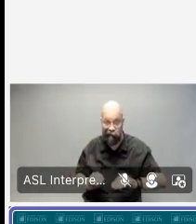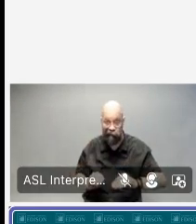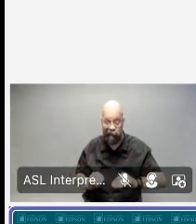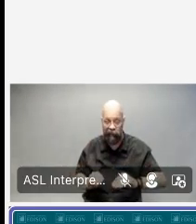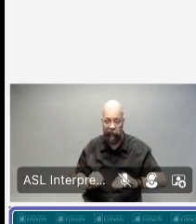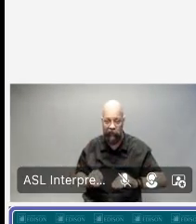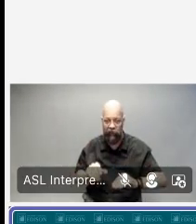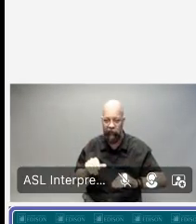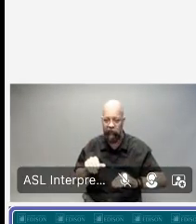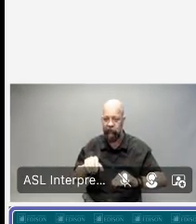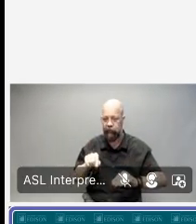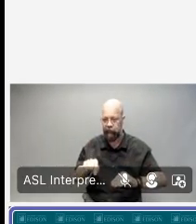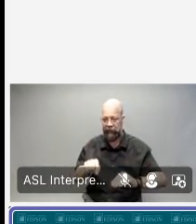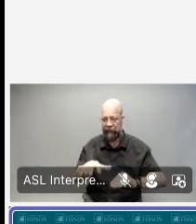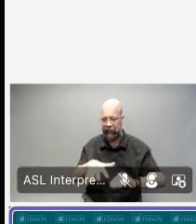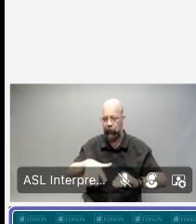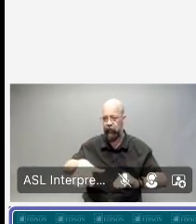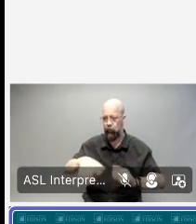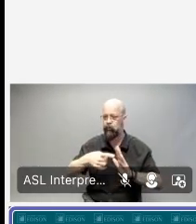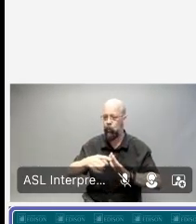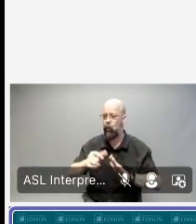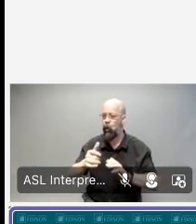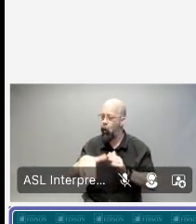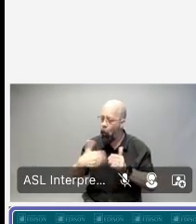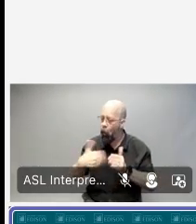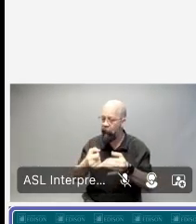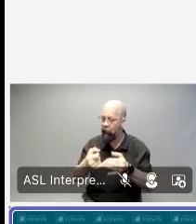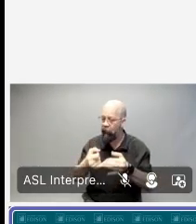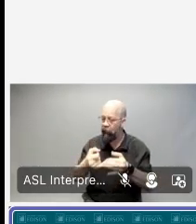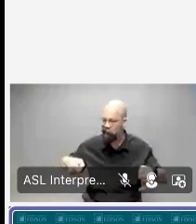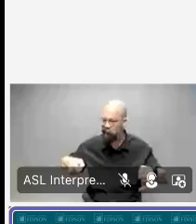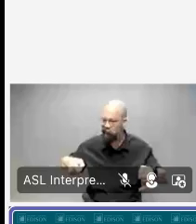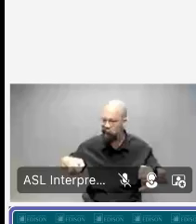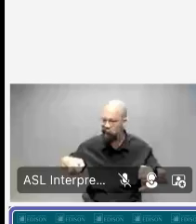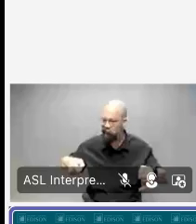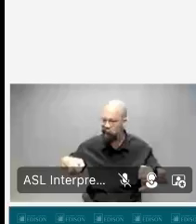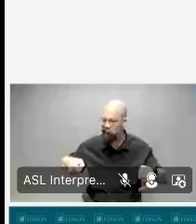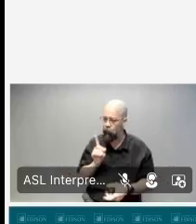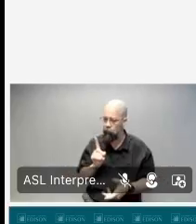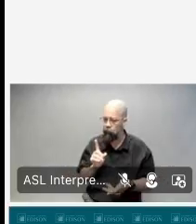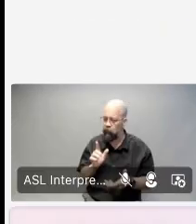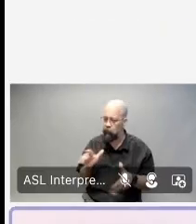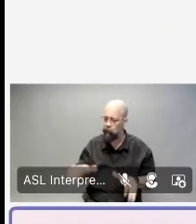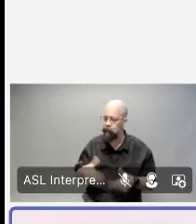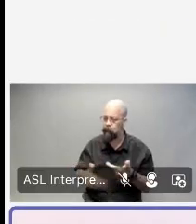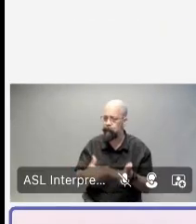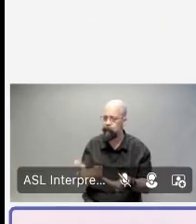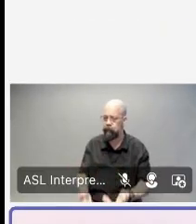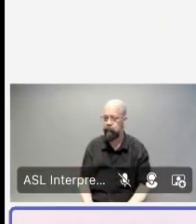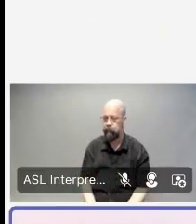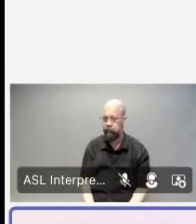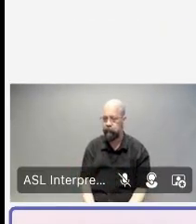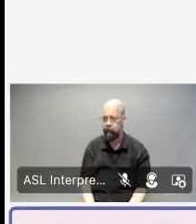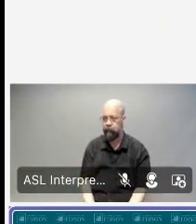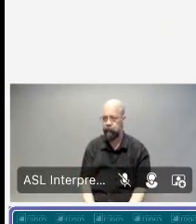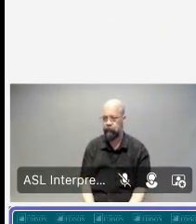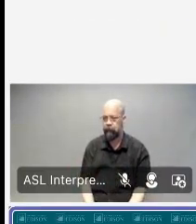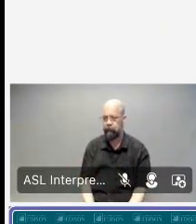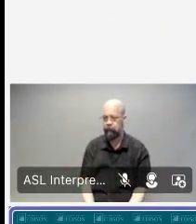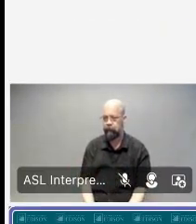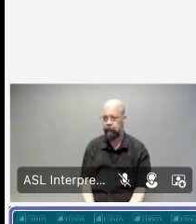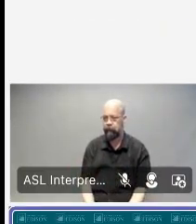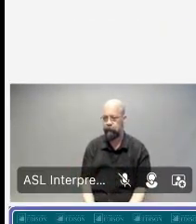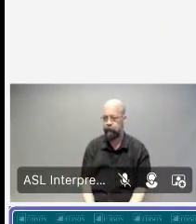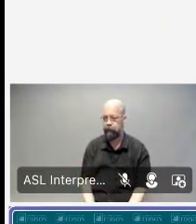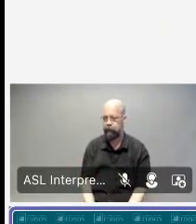Altadena area, it shows all of the circuits in that location. Okay, thank you. There was a